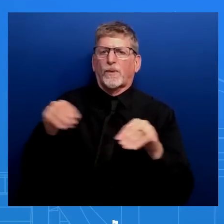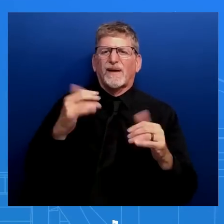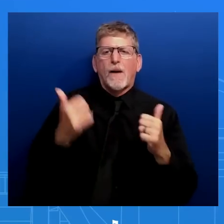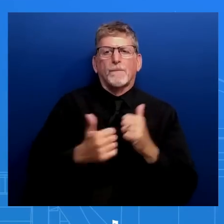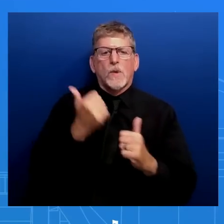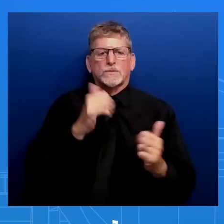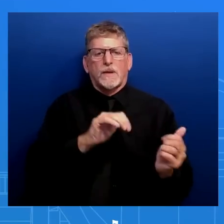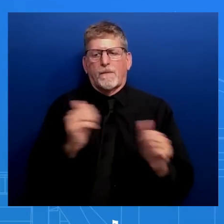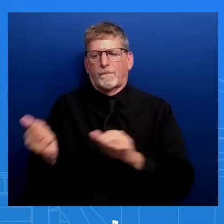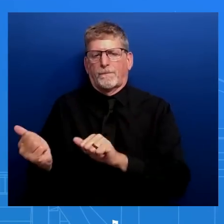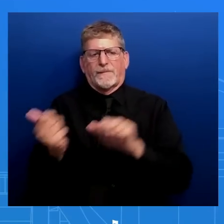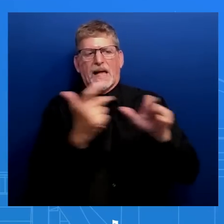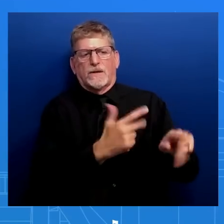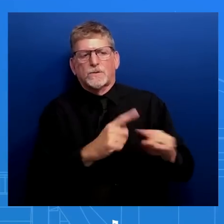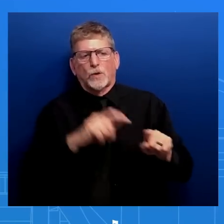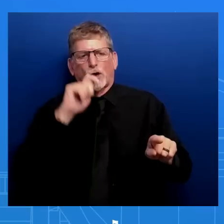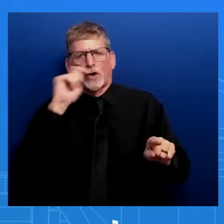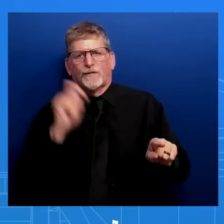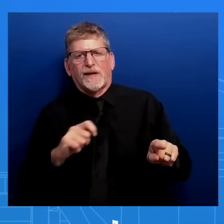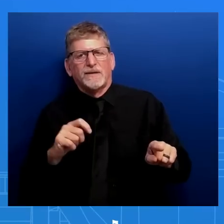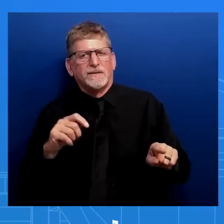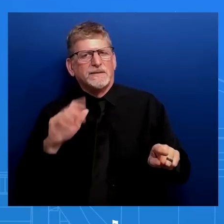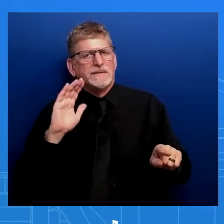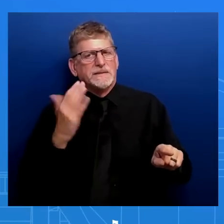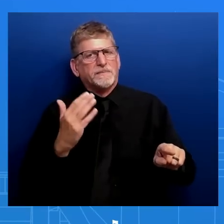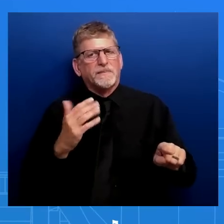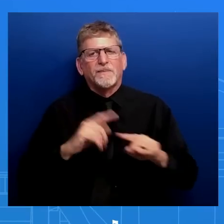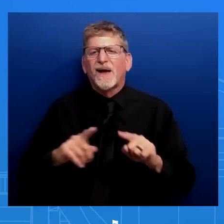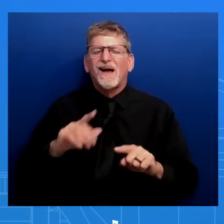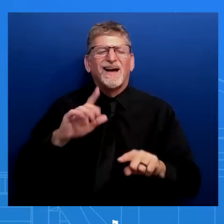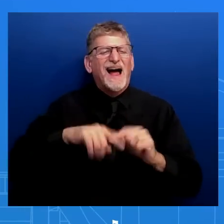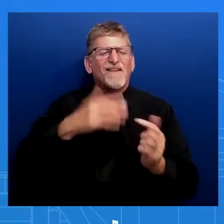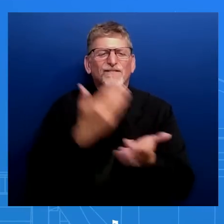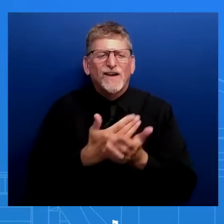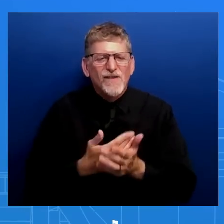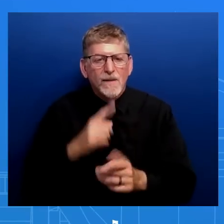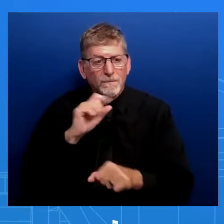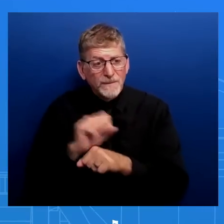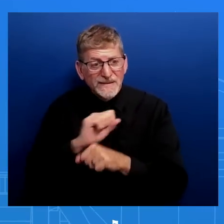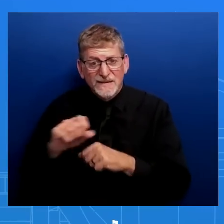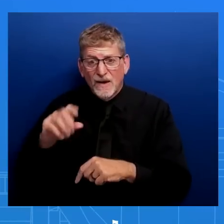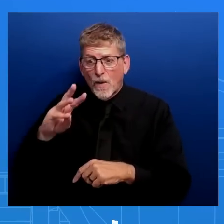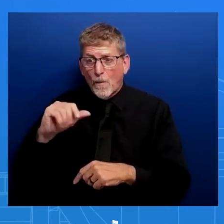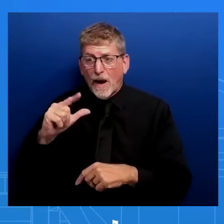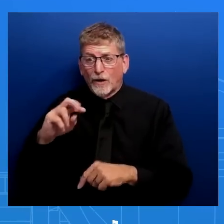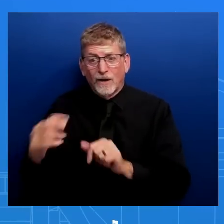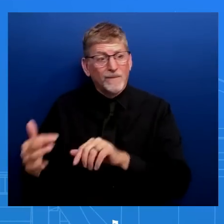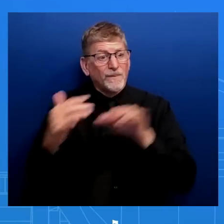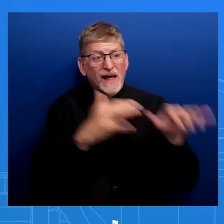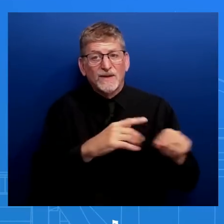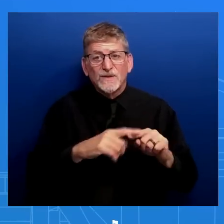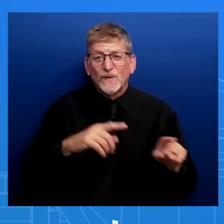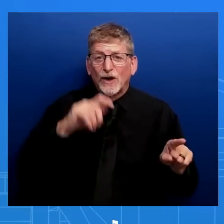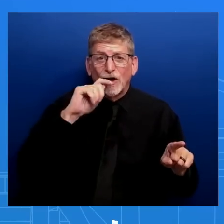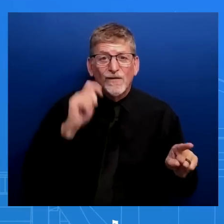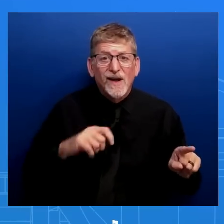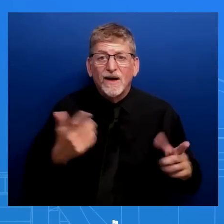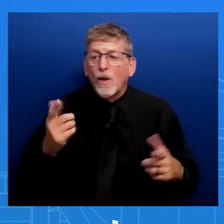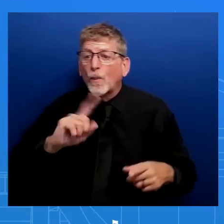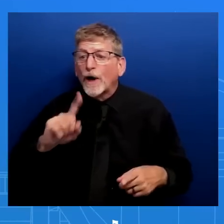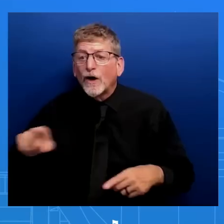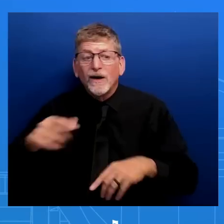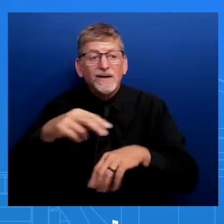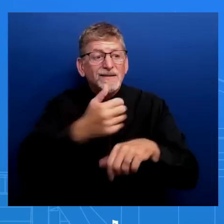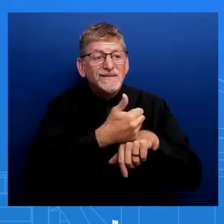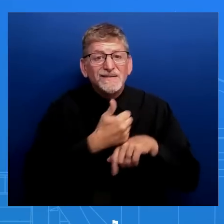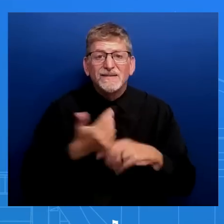or validate those reports. So it's really unclear where they all are and where they all might go or what they might do in